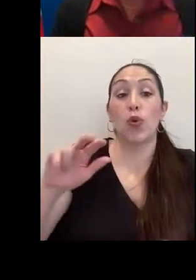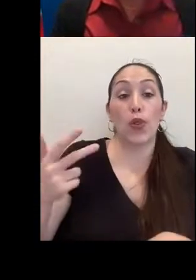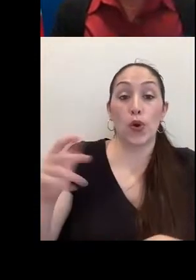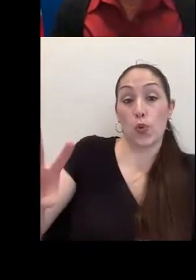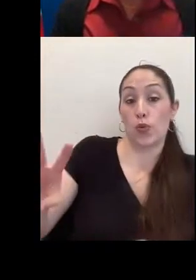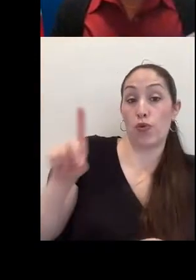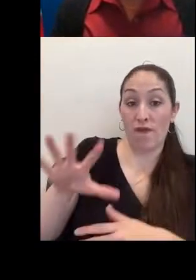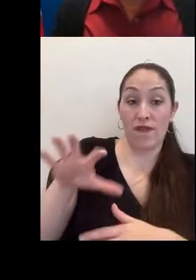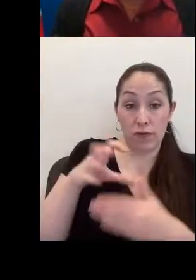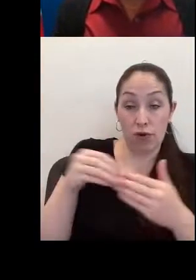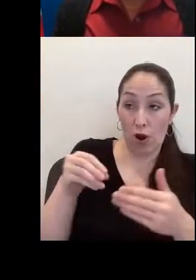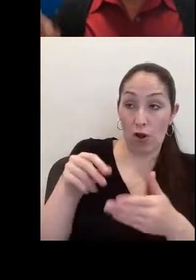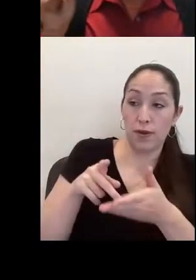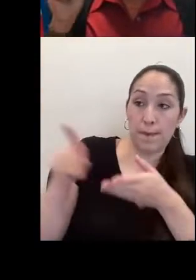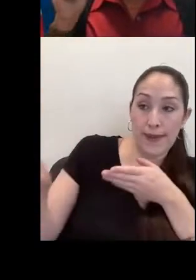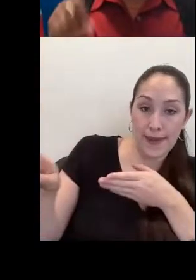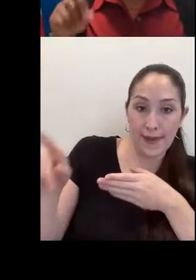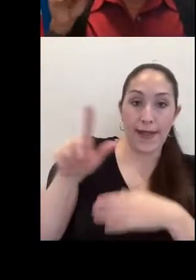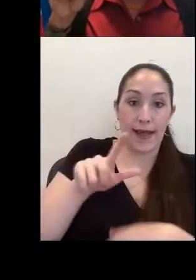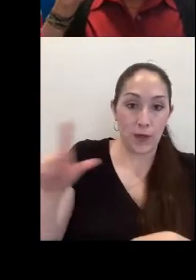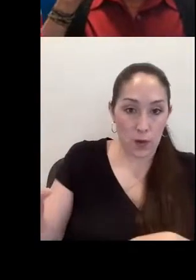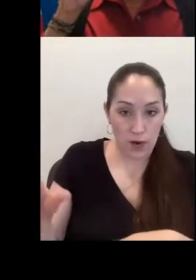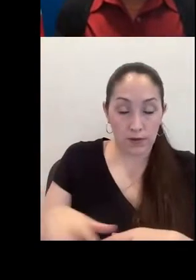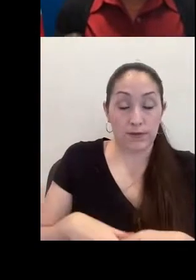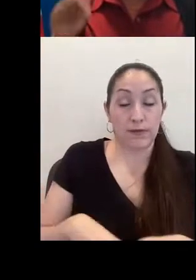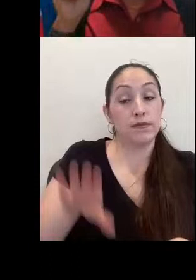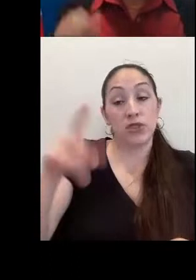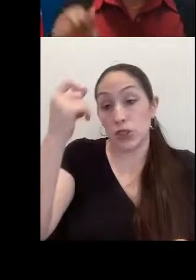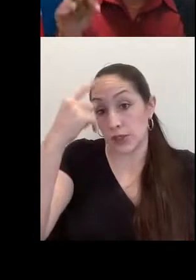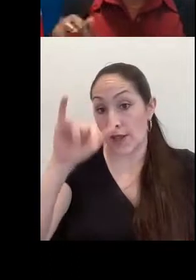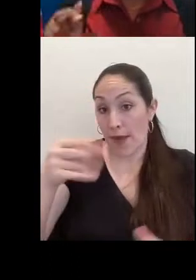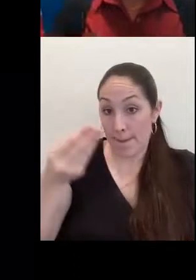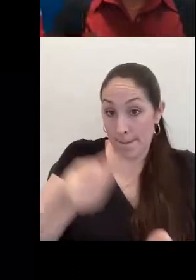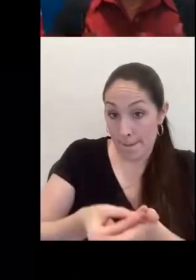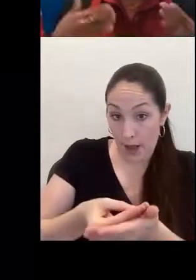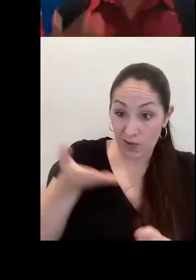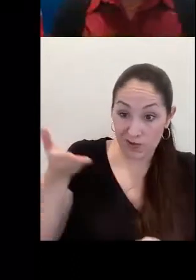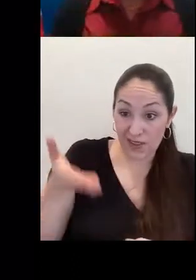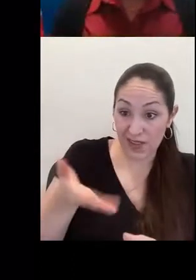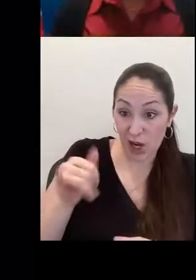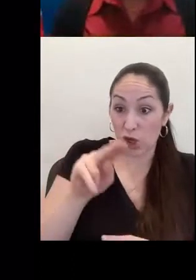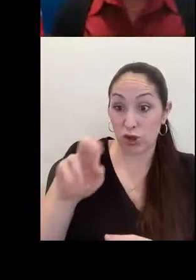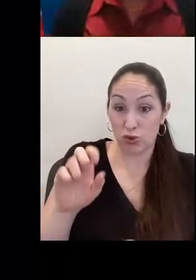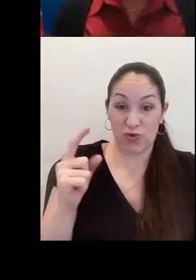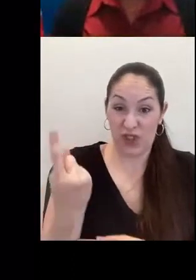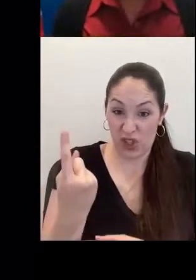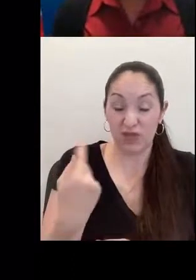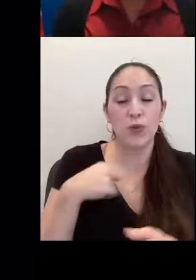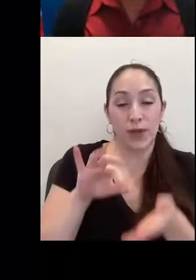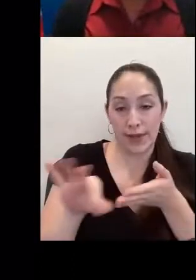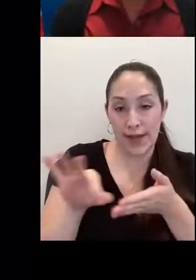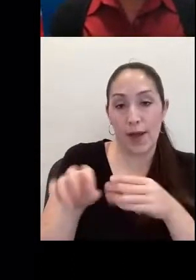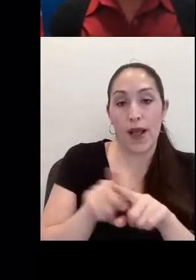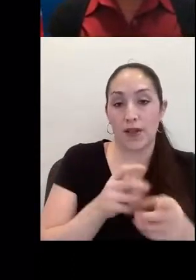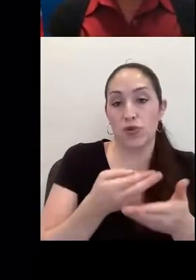her landlord. Because that money was in her account on June the 1st, we are going to count it as a resource